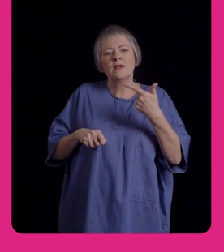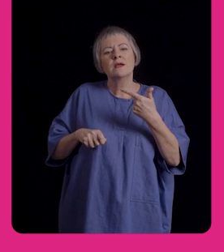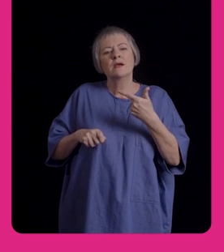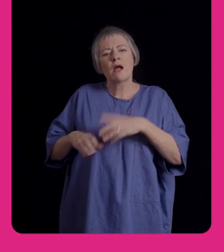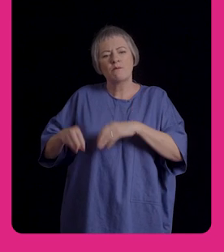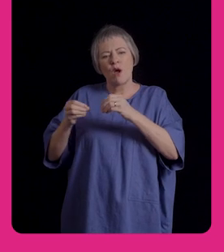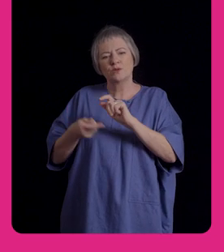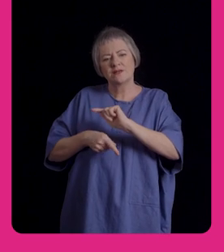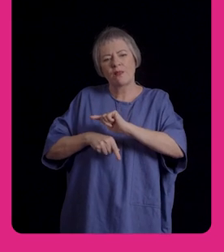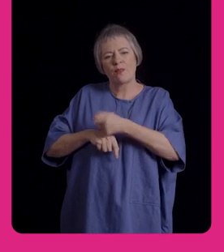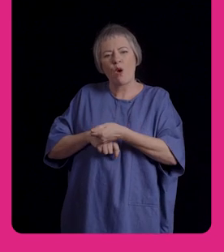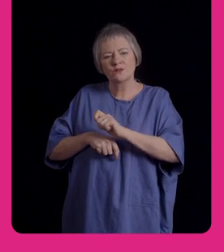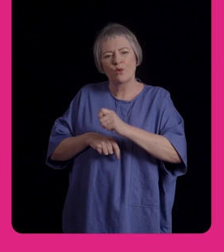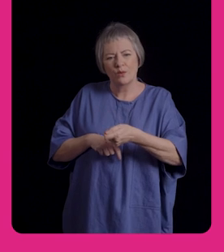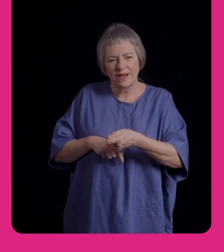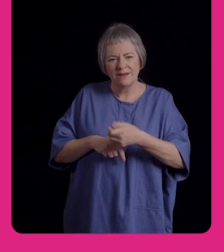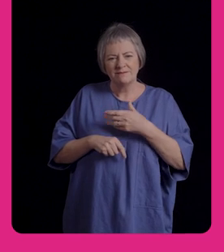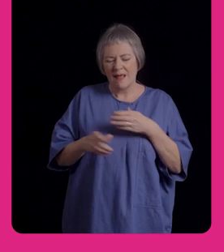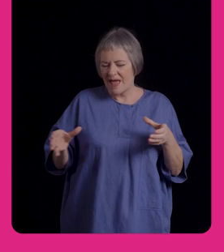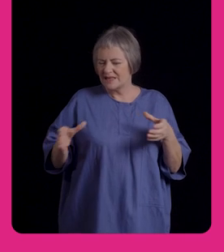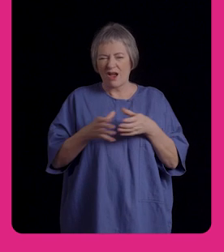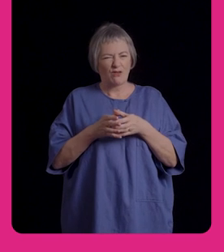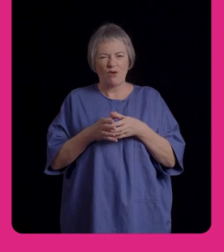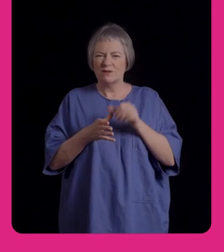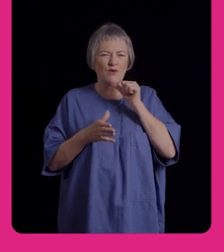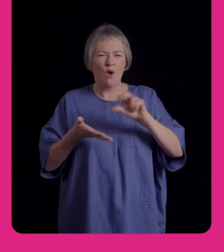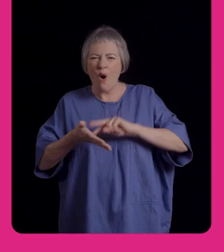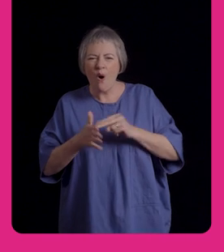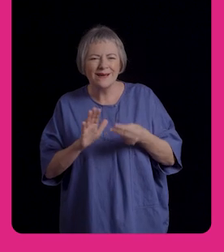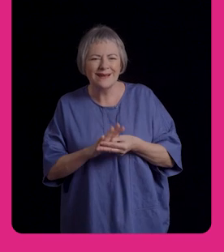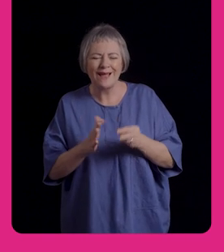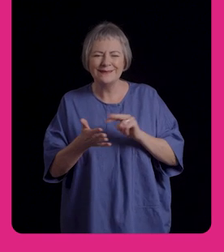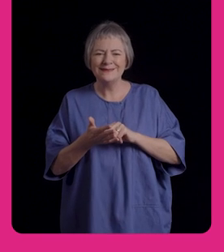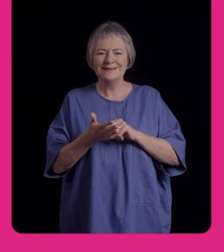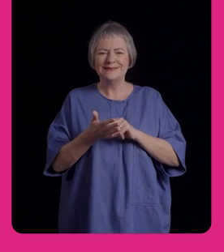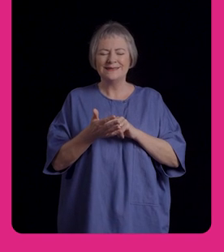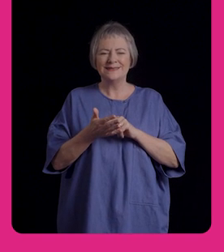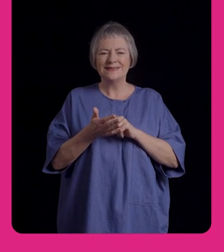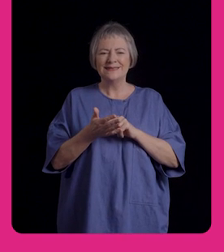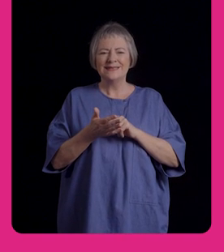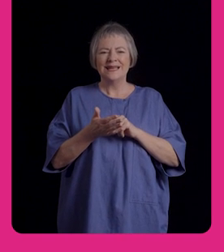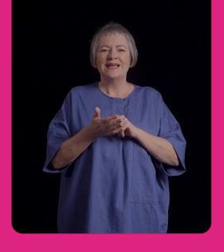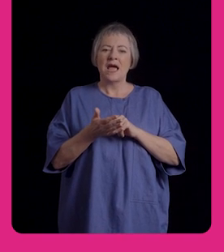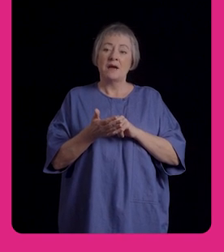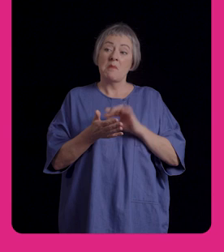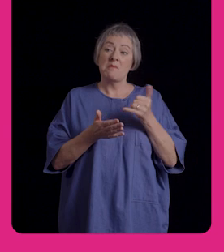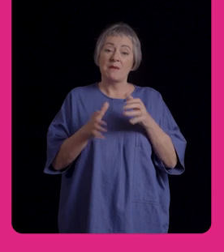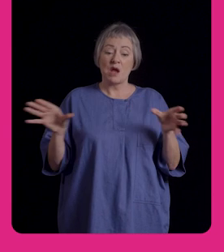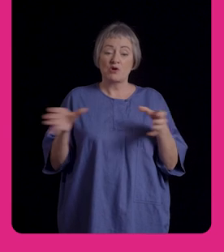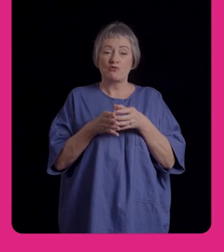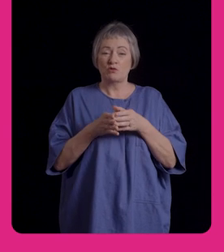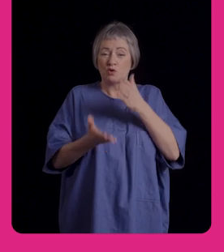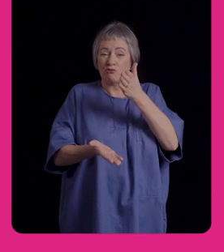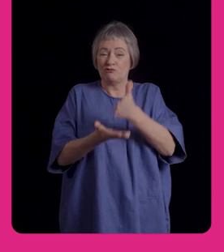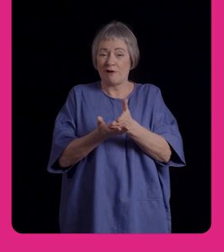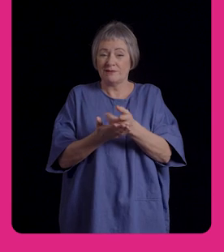somewhere. Maybe especially if it's like a crew that's like disorganized or like not, maybe a crew that some people like